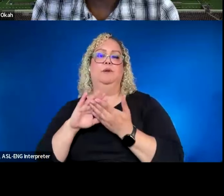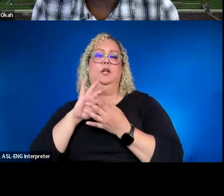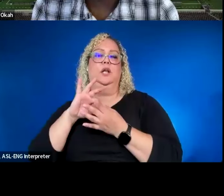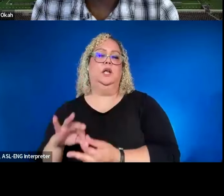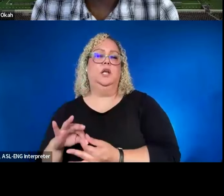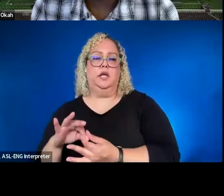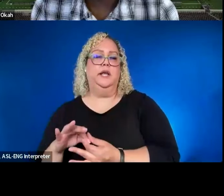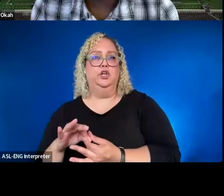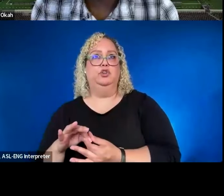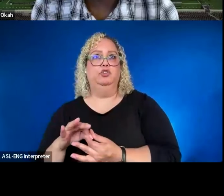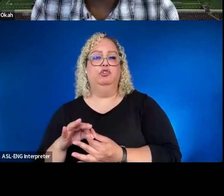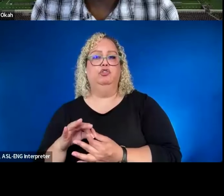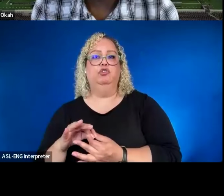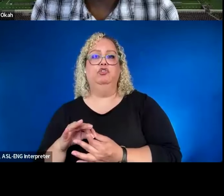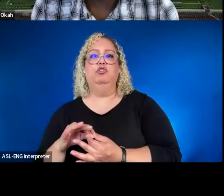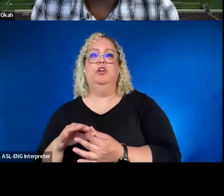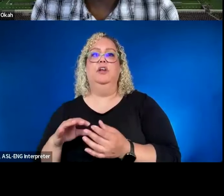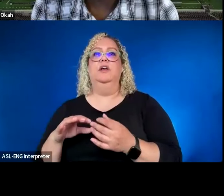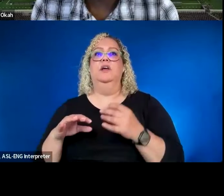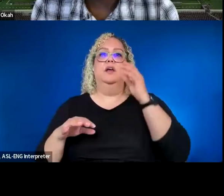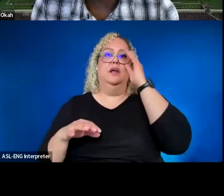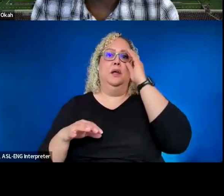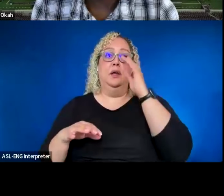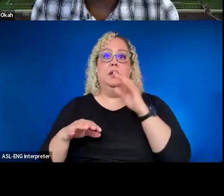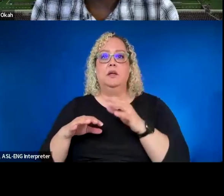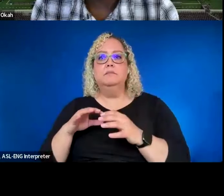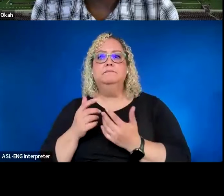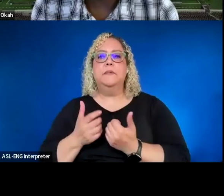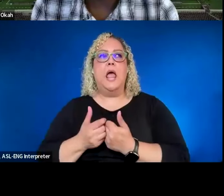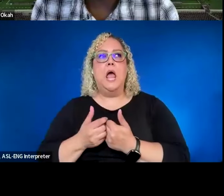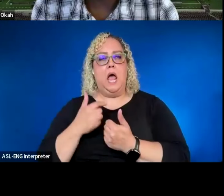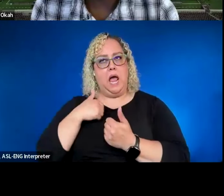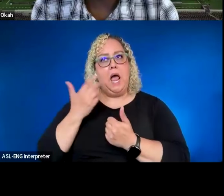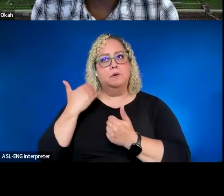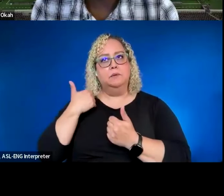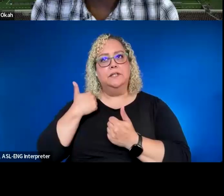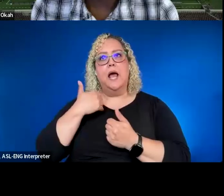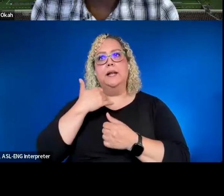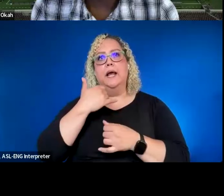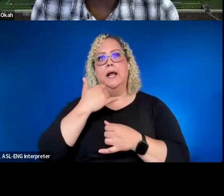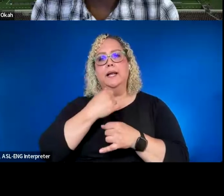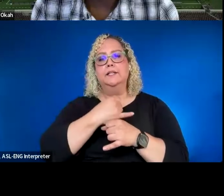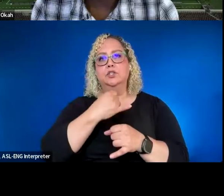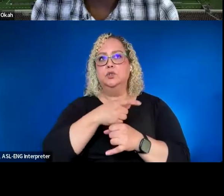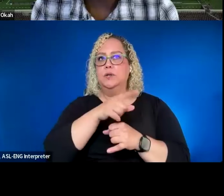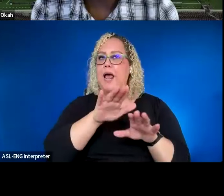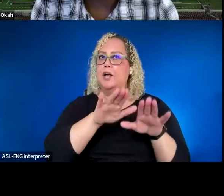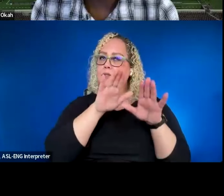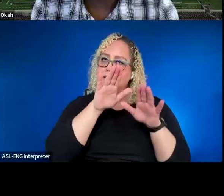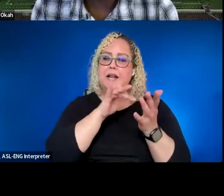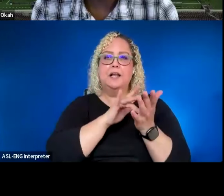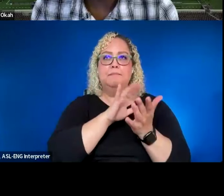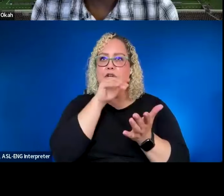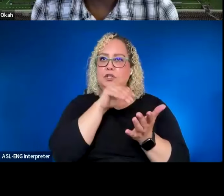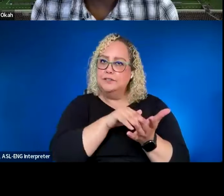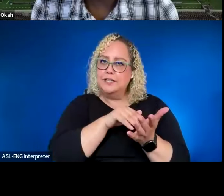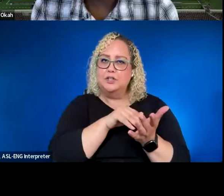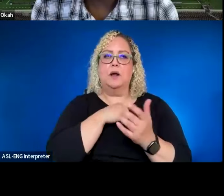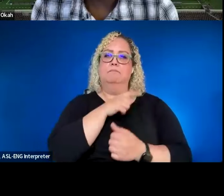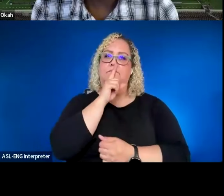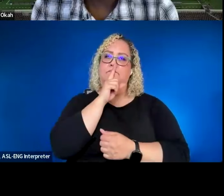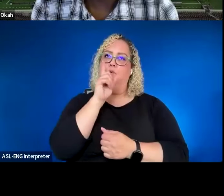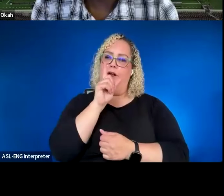name, outstanding academic medical center that was involved in those early days. And it made a